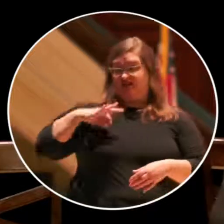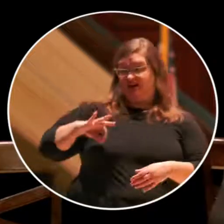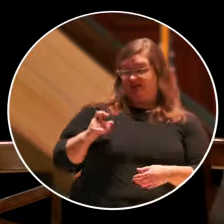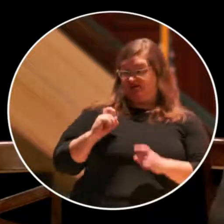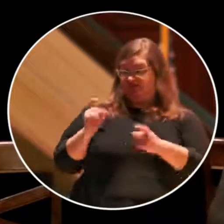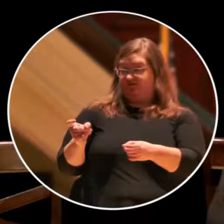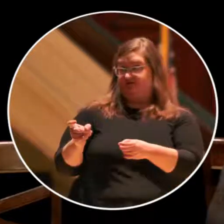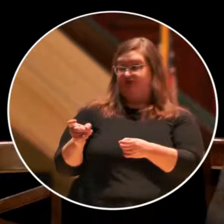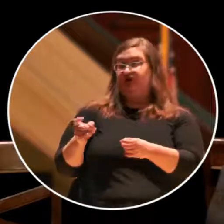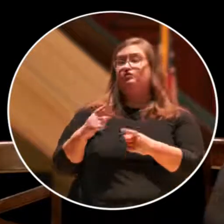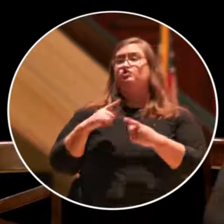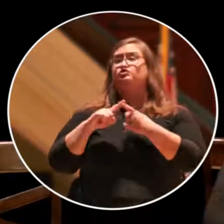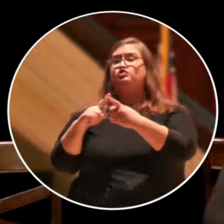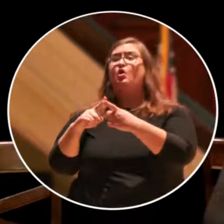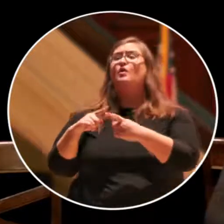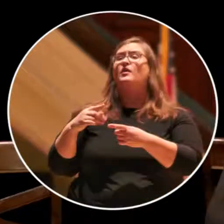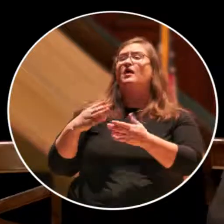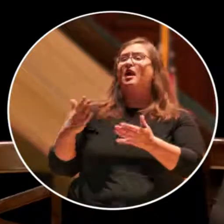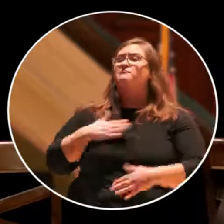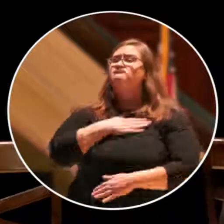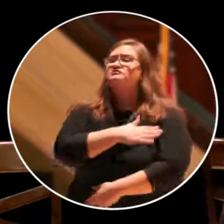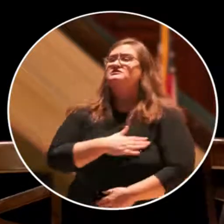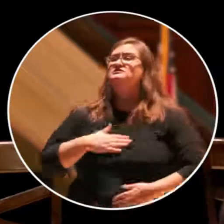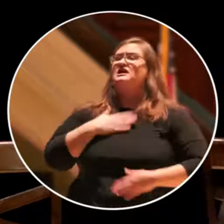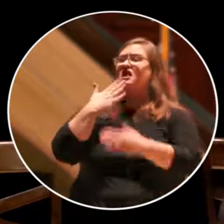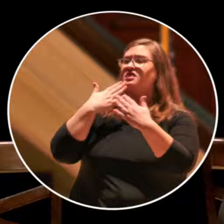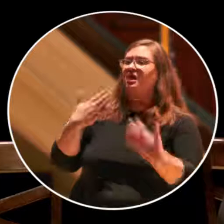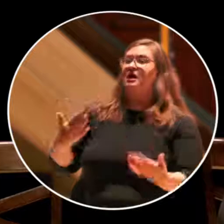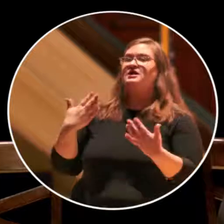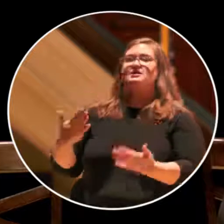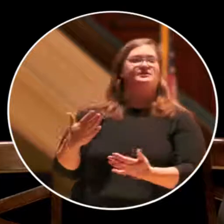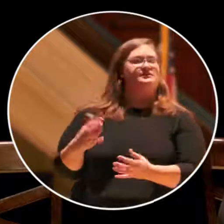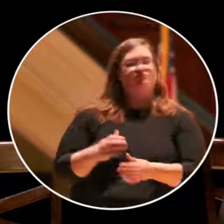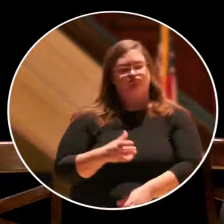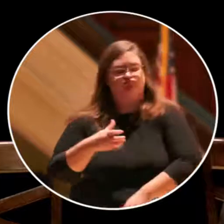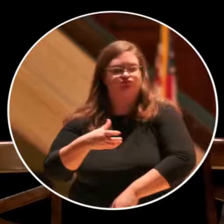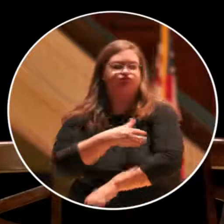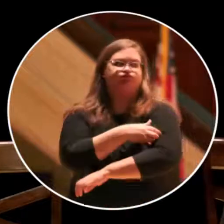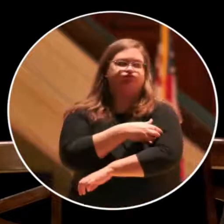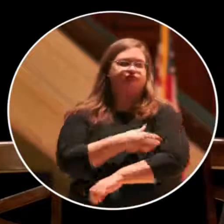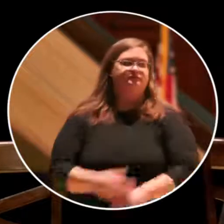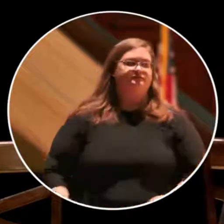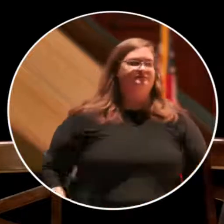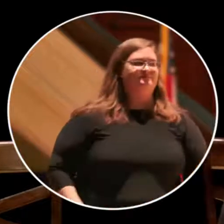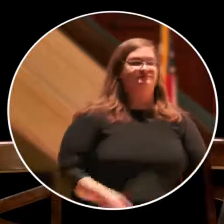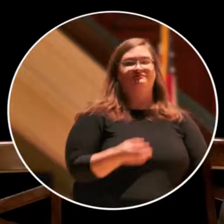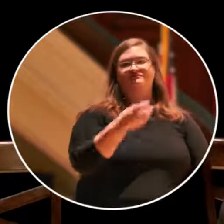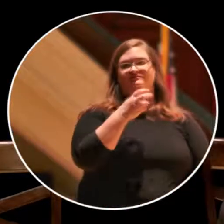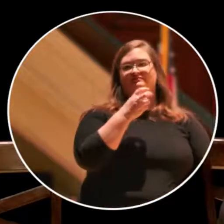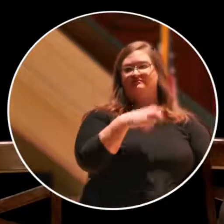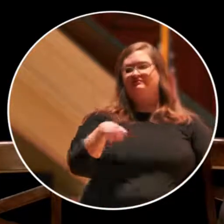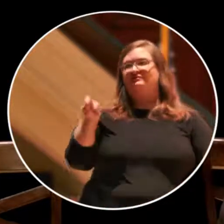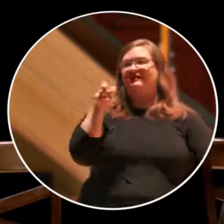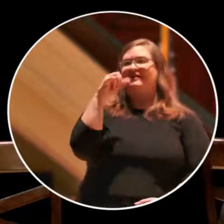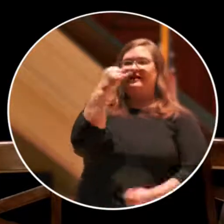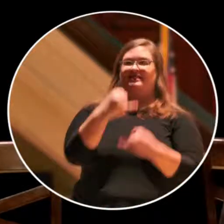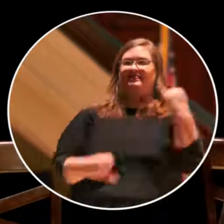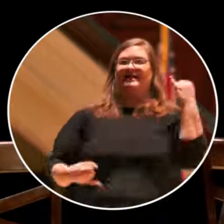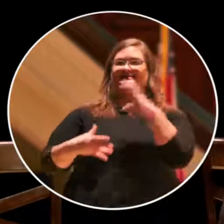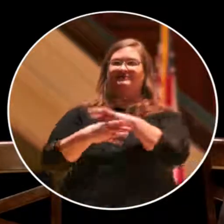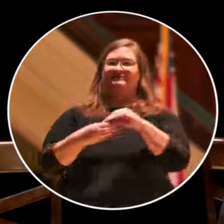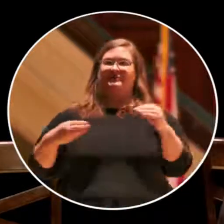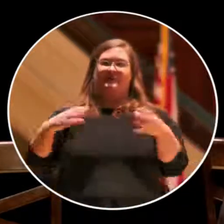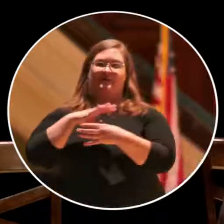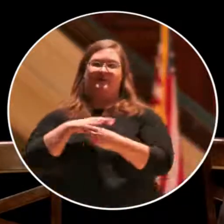it can be so powerful. And from that moment of power, we move to our final story